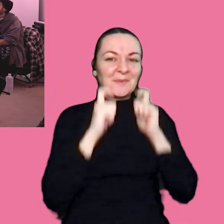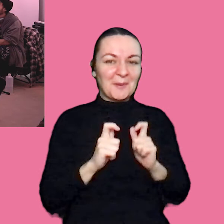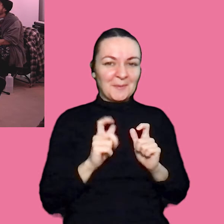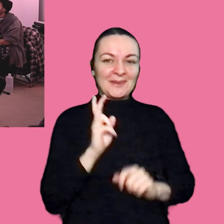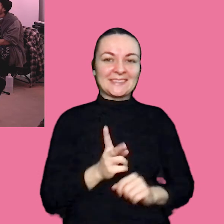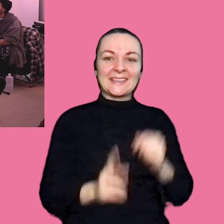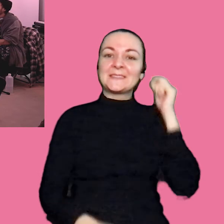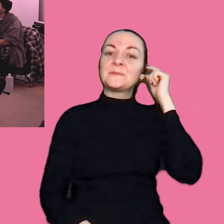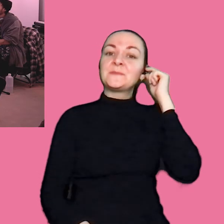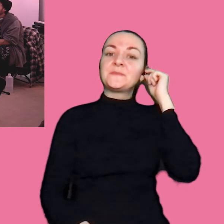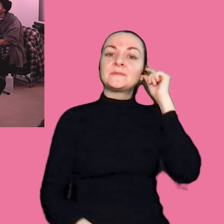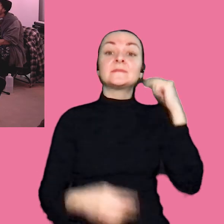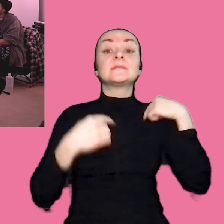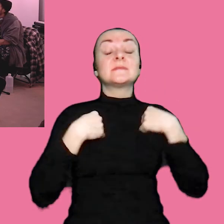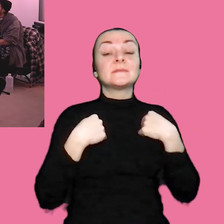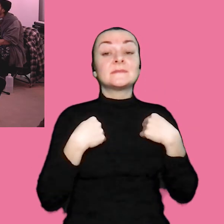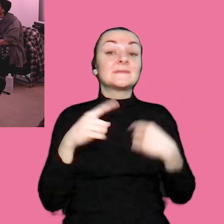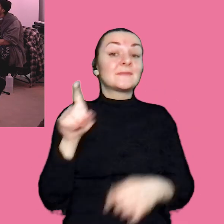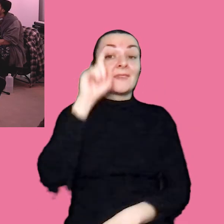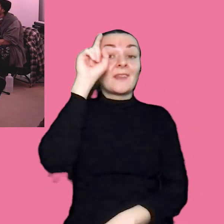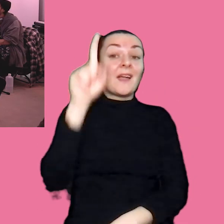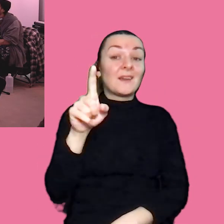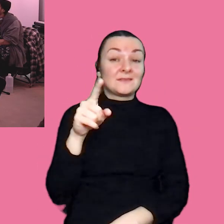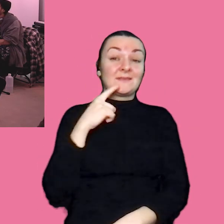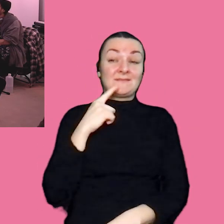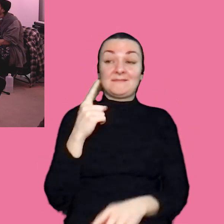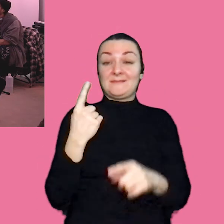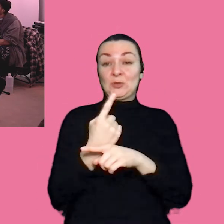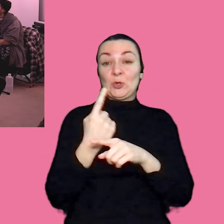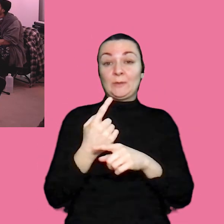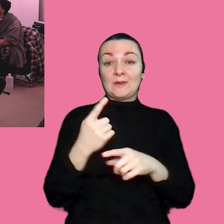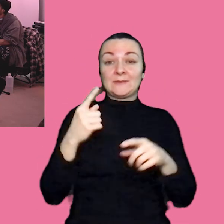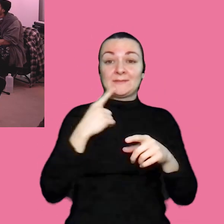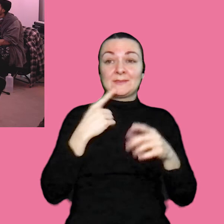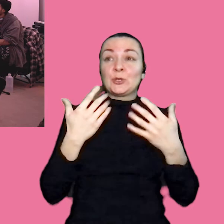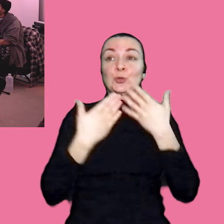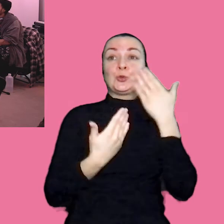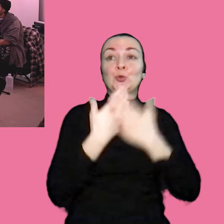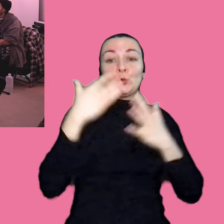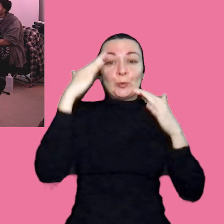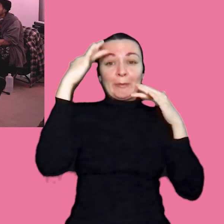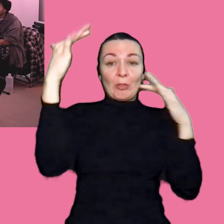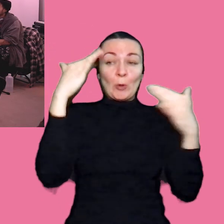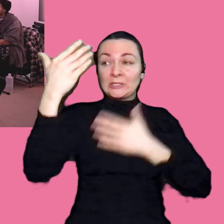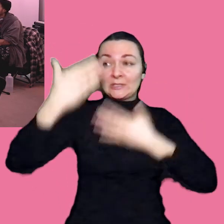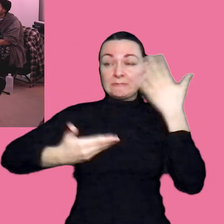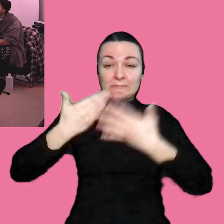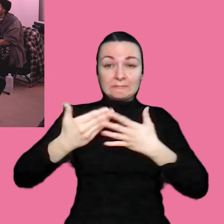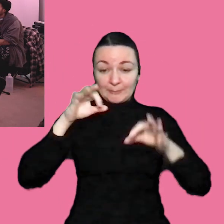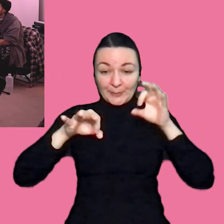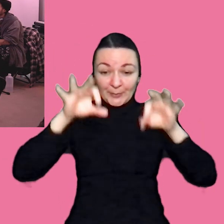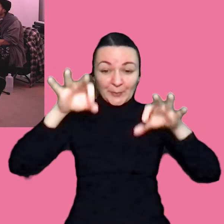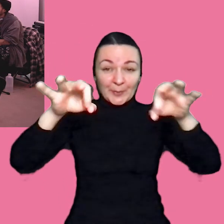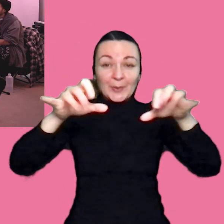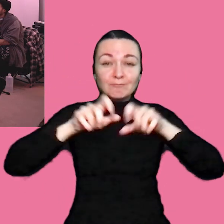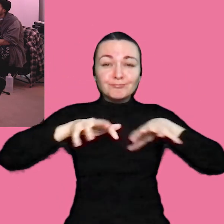Mask again. I think for me, it's this idea that I was kind of touching on earlier about seeding new mythologies and storytelling. So